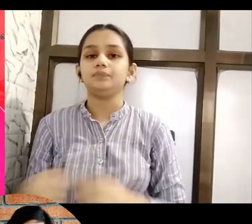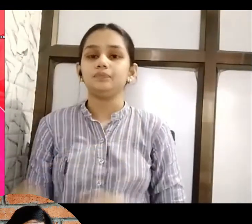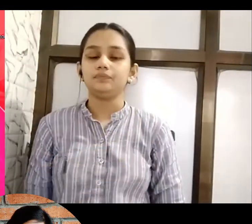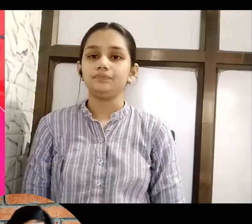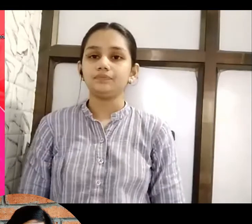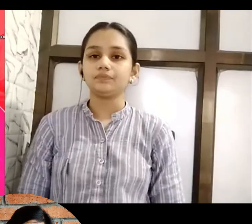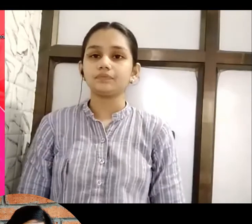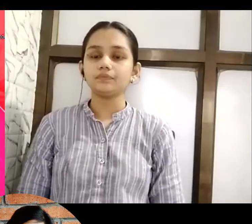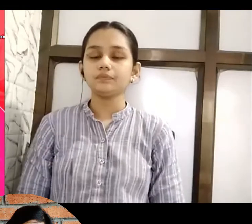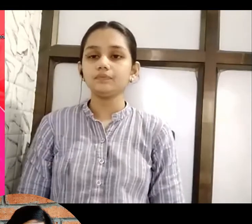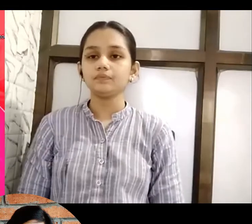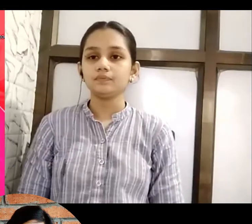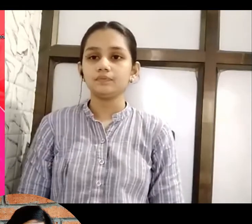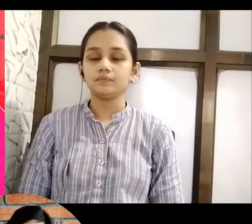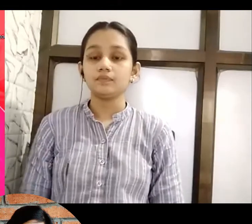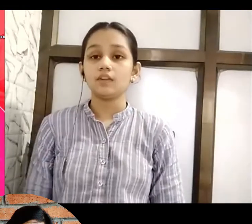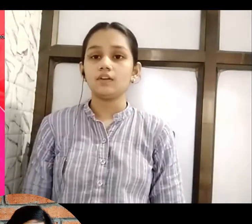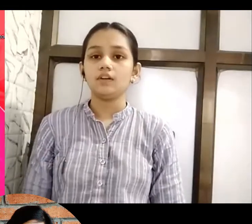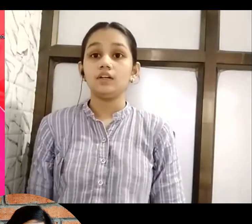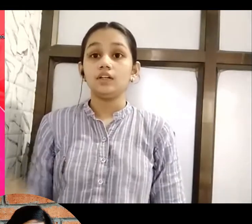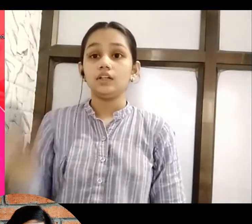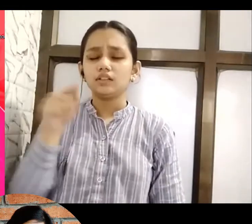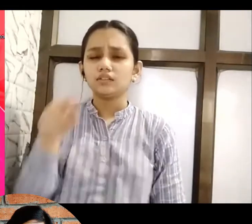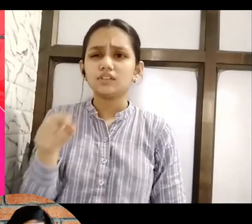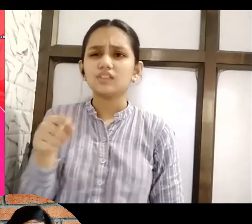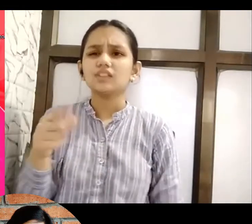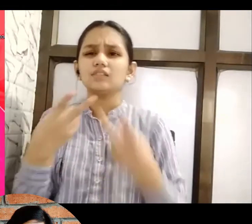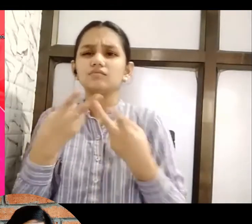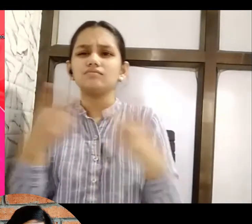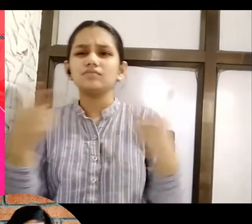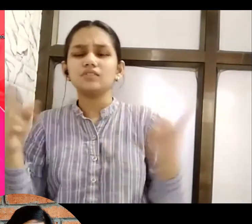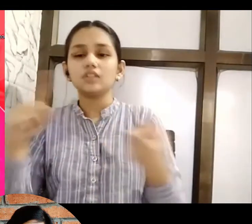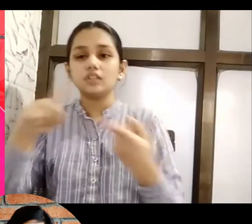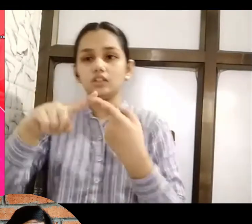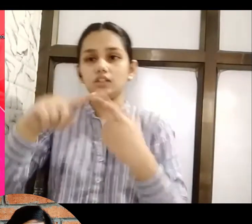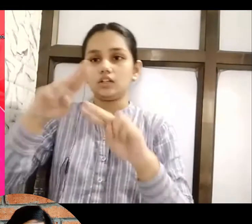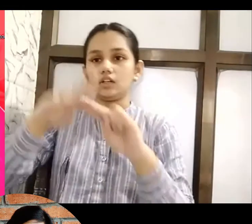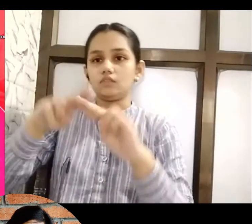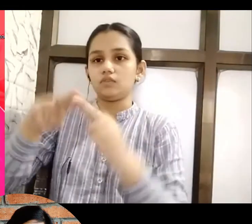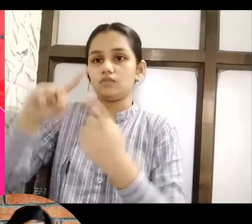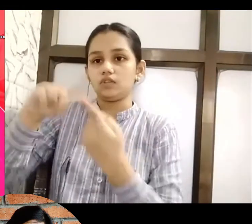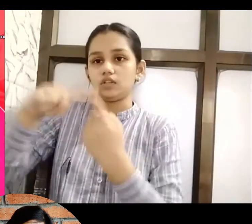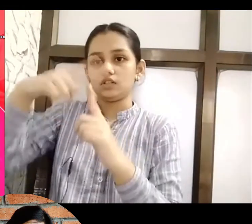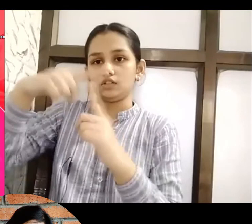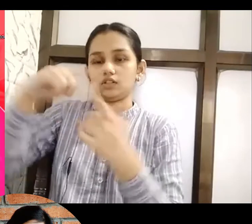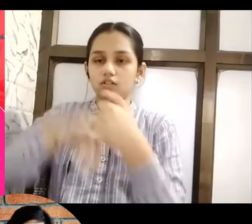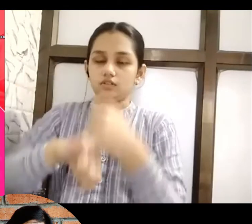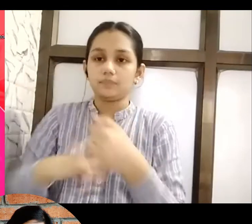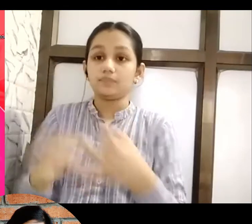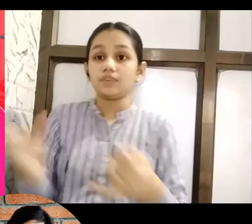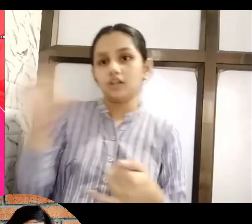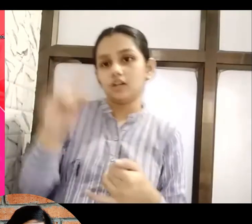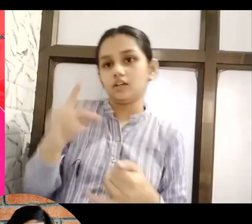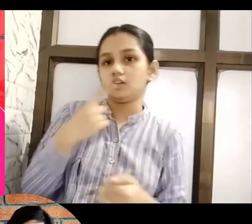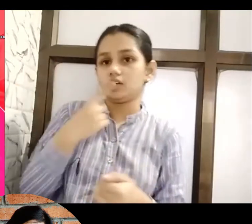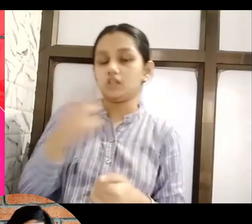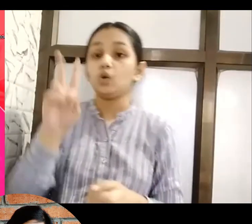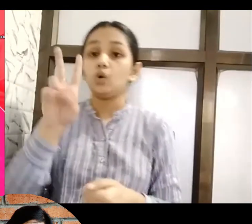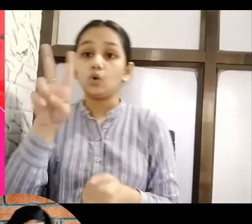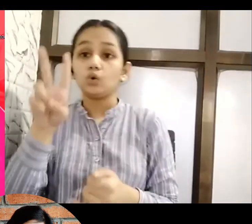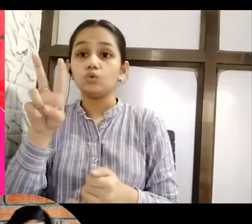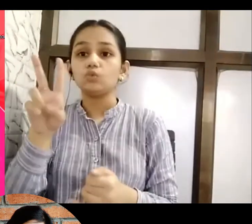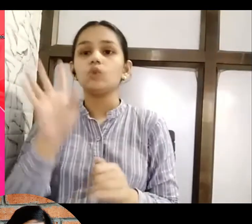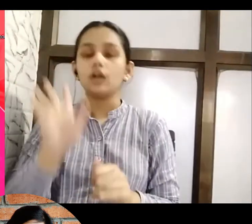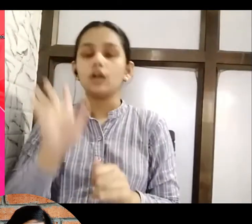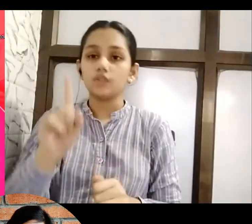Right? So these are the effects. I'll repeat the effects. In effects, you have 2 types, style